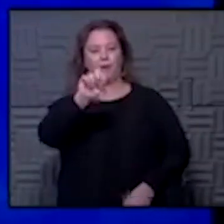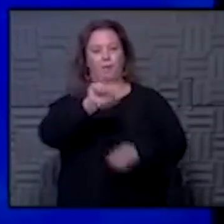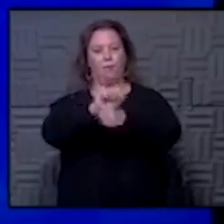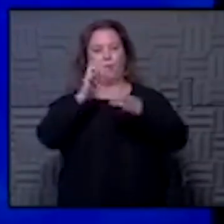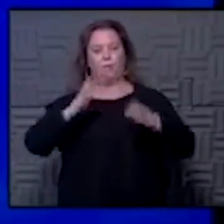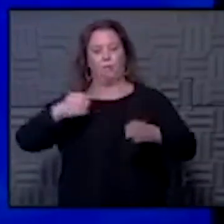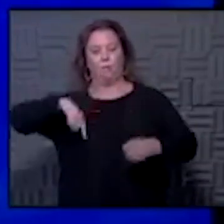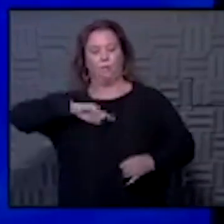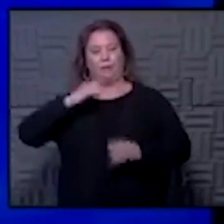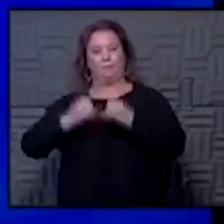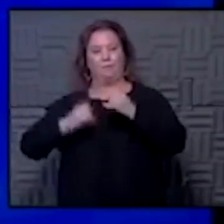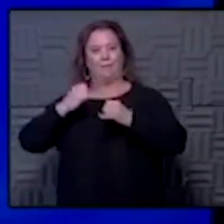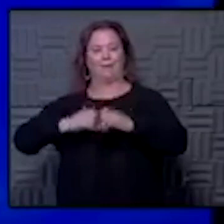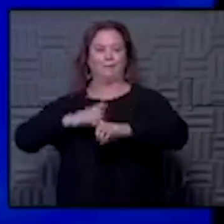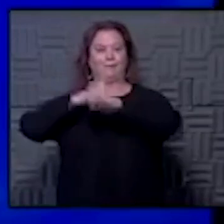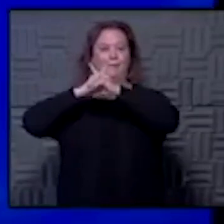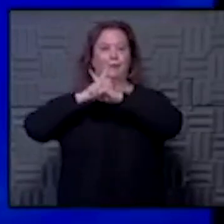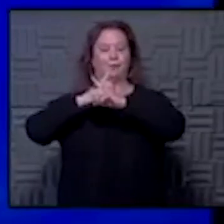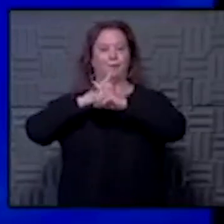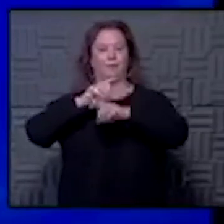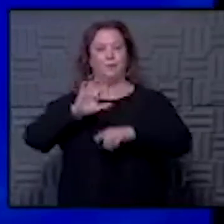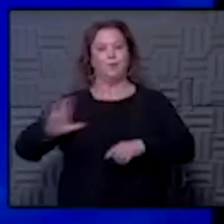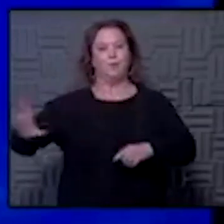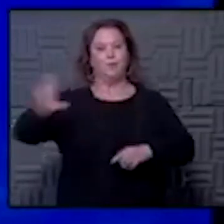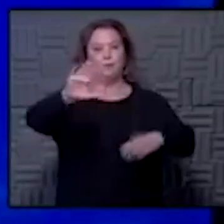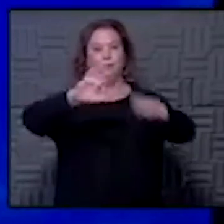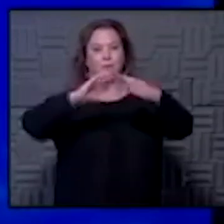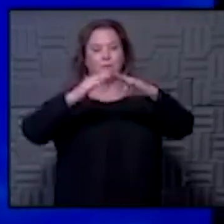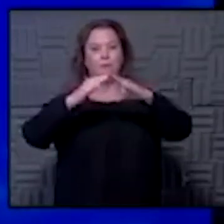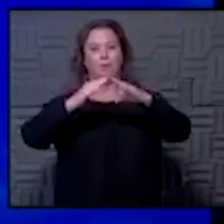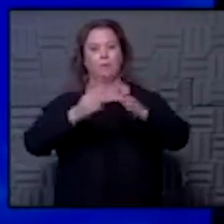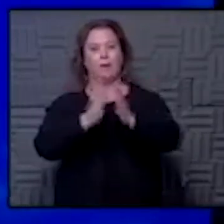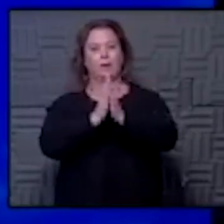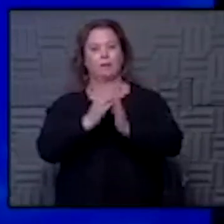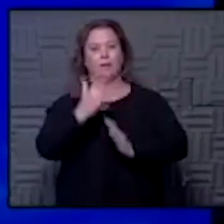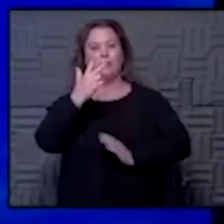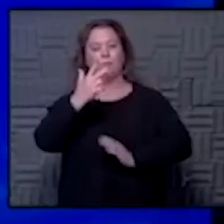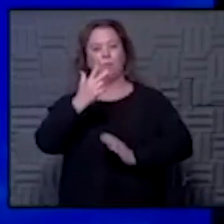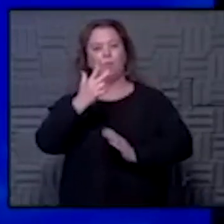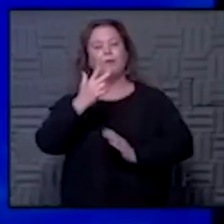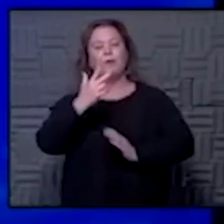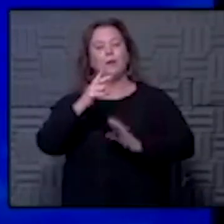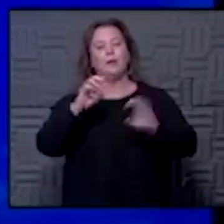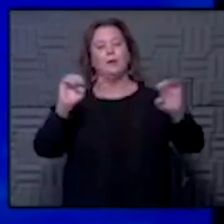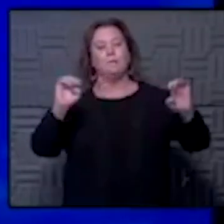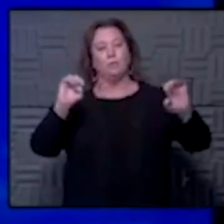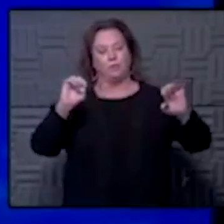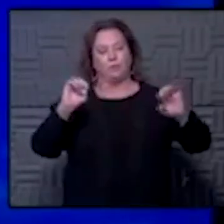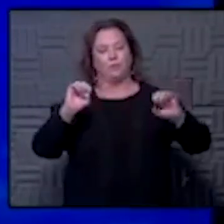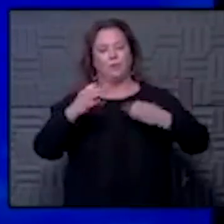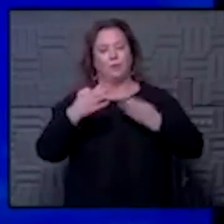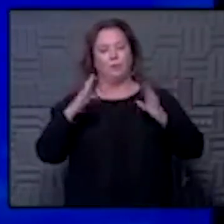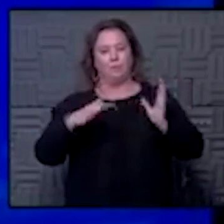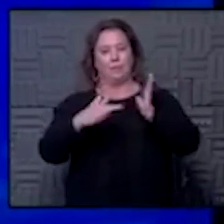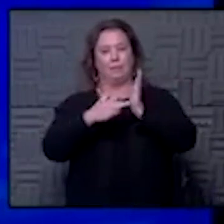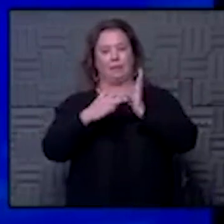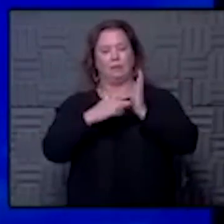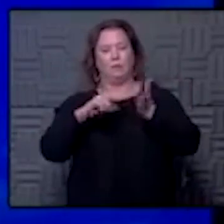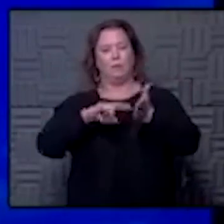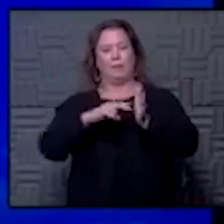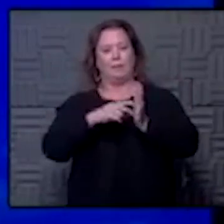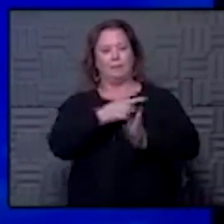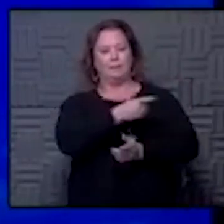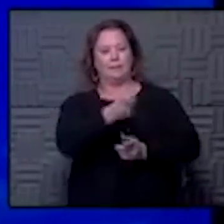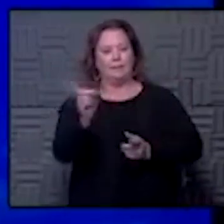The front line has moved to the community. We asked 3 nurses and an emergency room tech who are caring for COVID-19 patients what that means